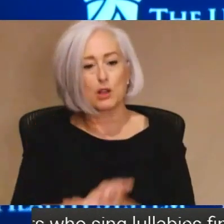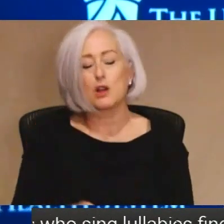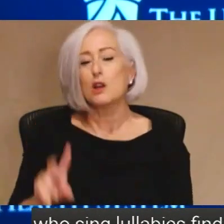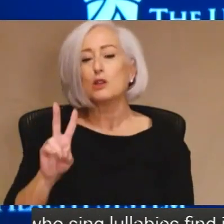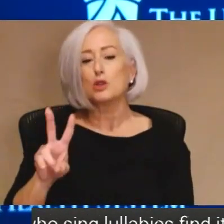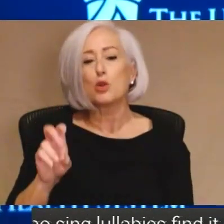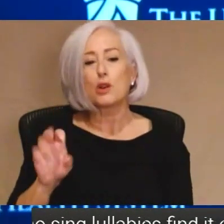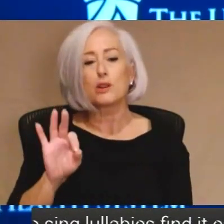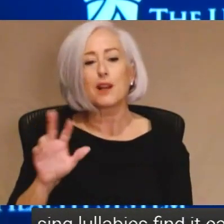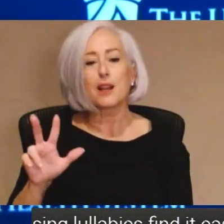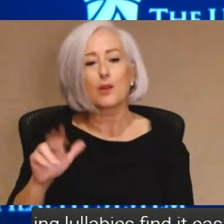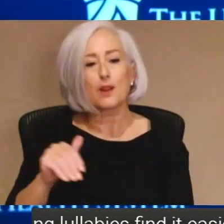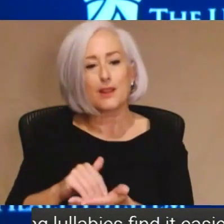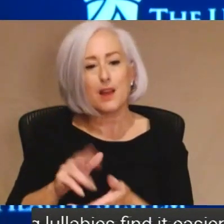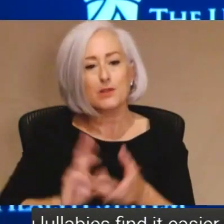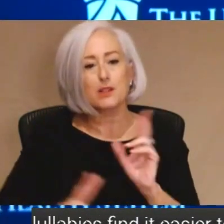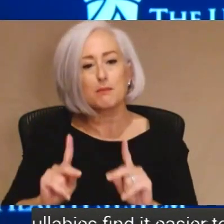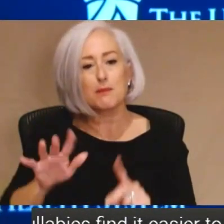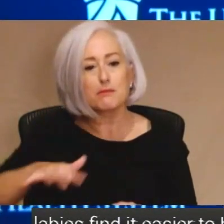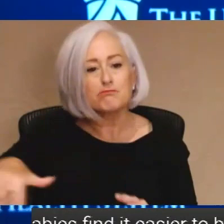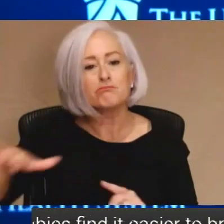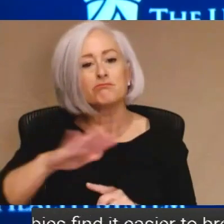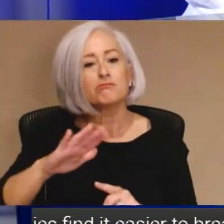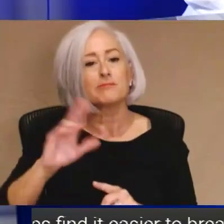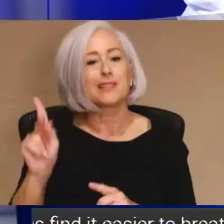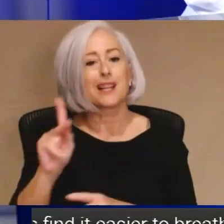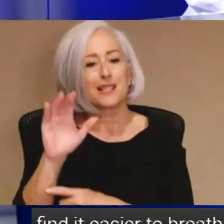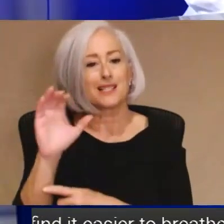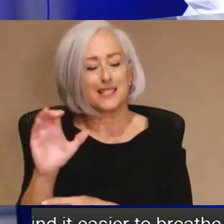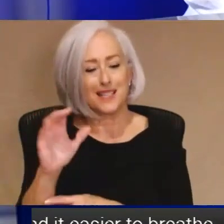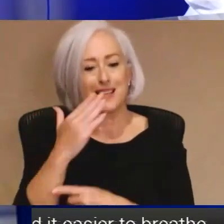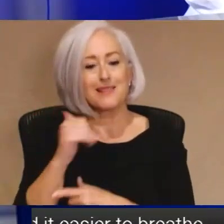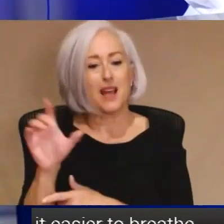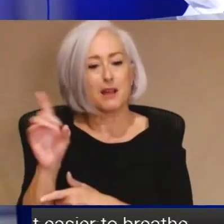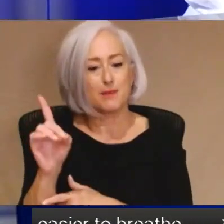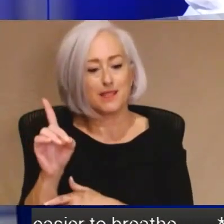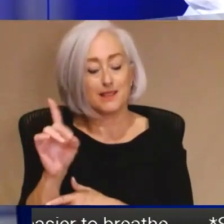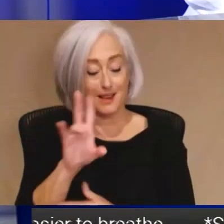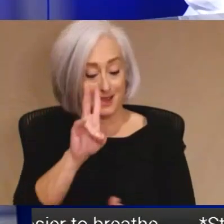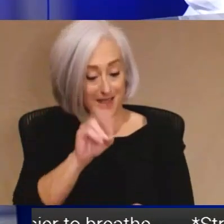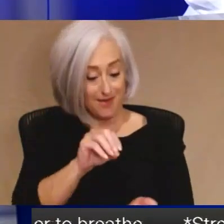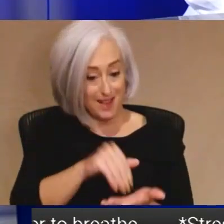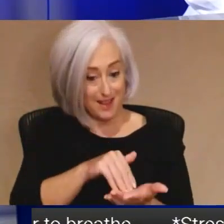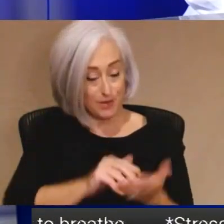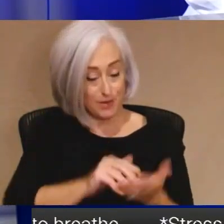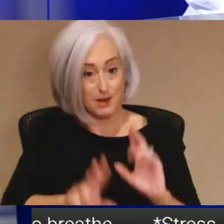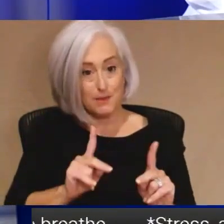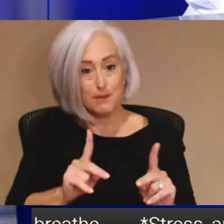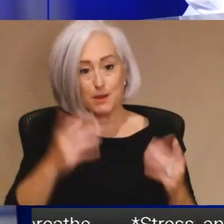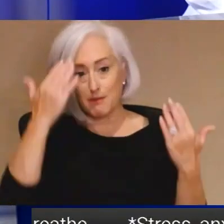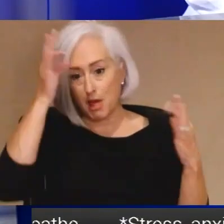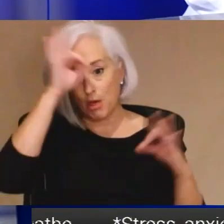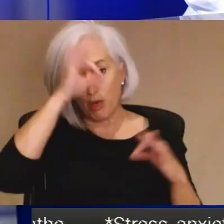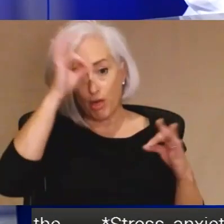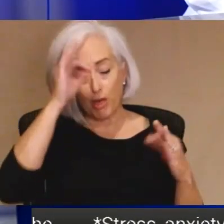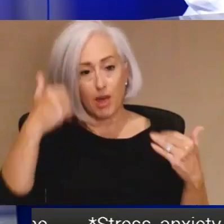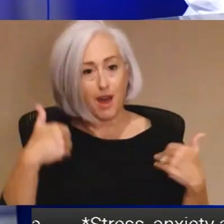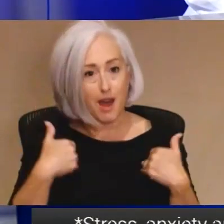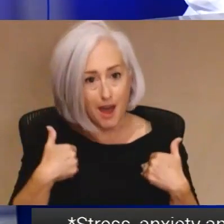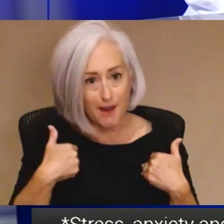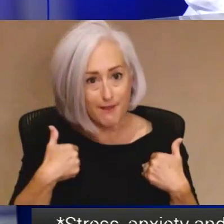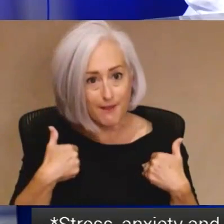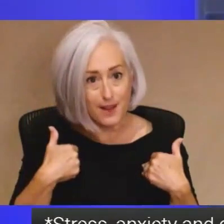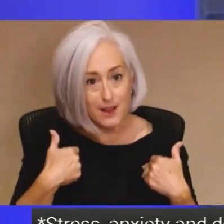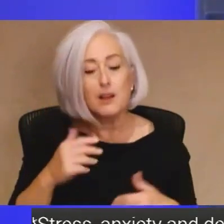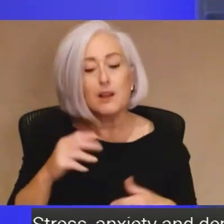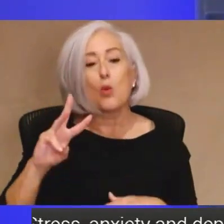And of those, nearly 70,000 don't even know they have it. According to the World Health Organization, diabetes is among the leading causes of